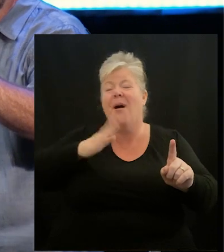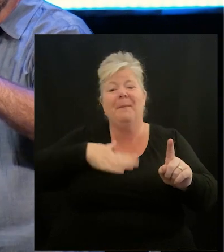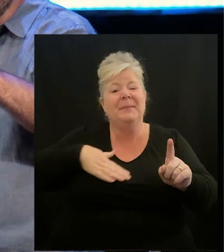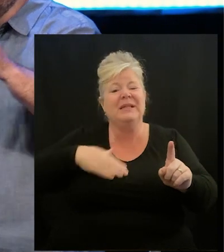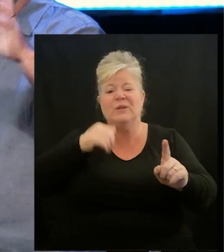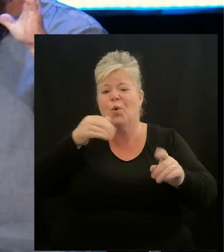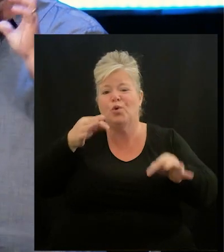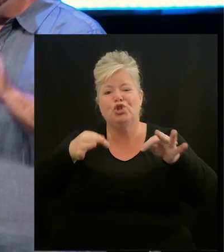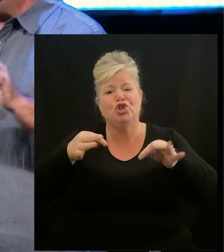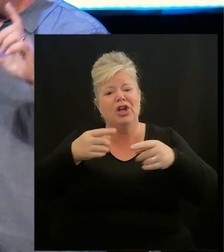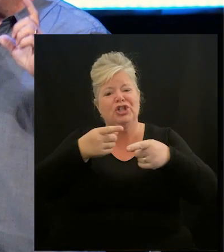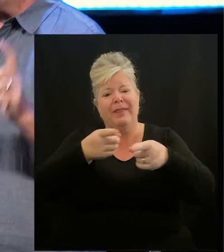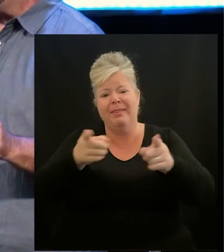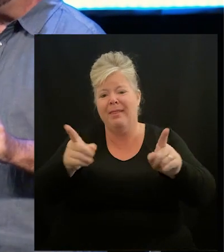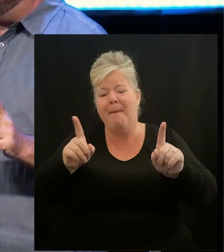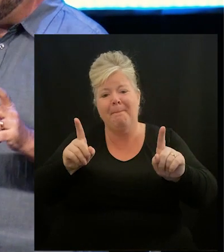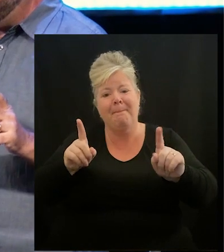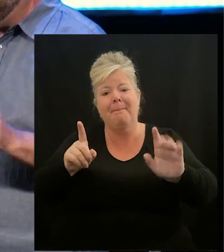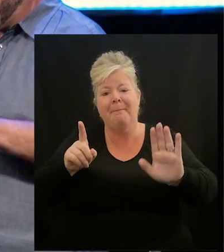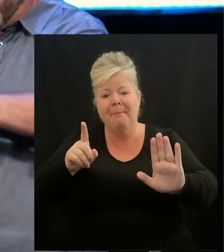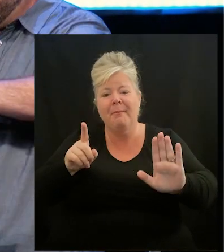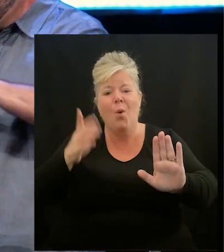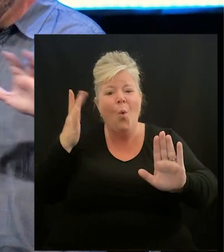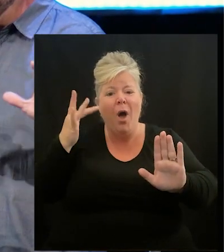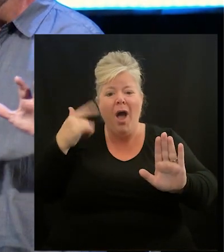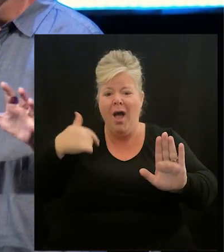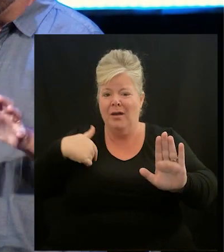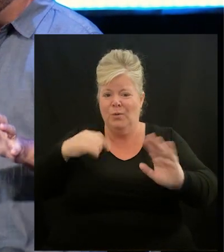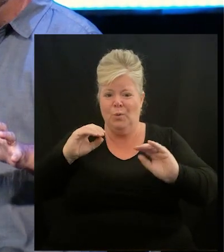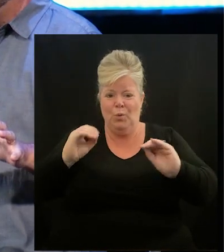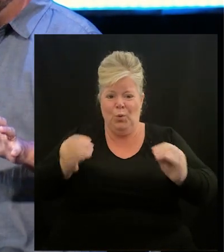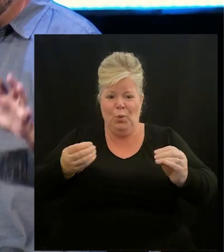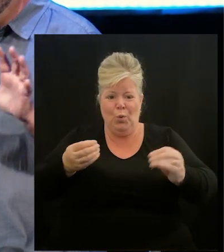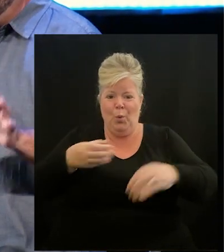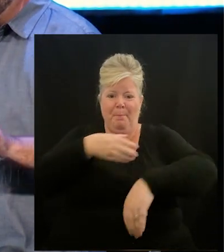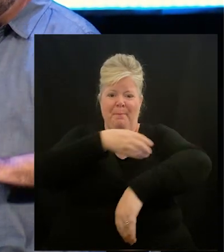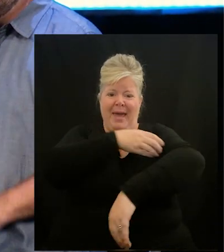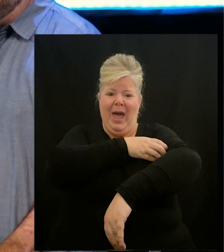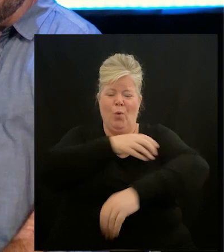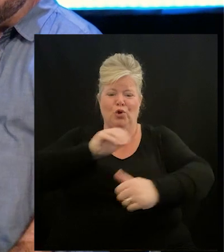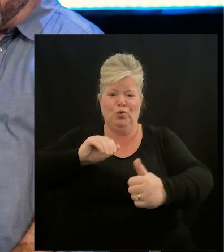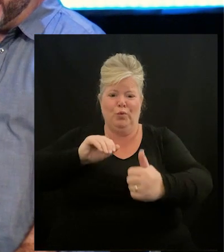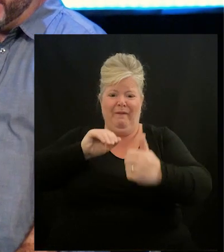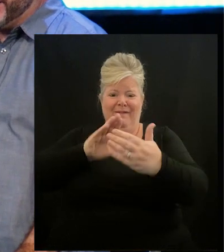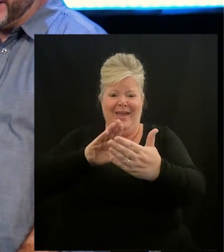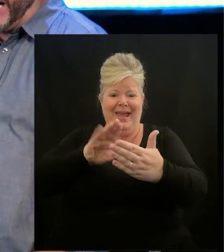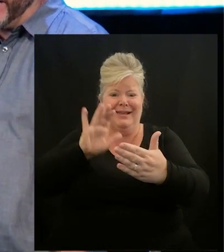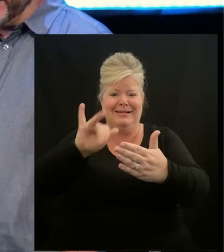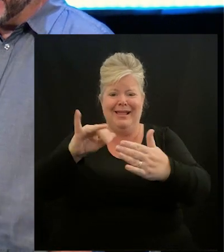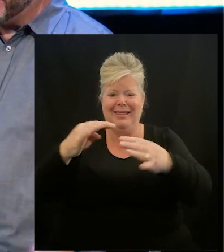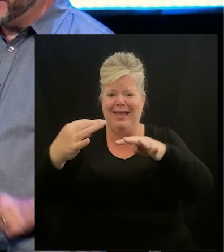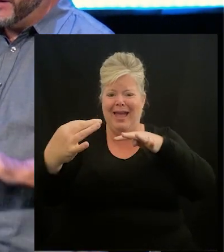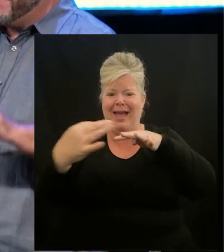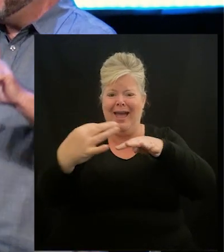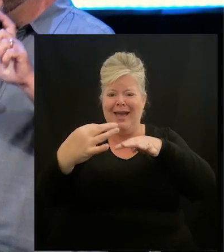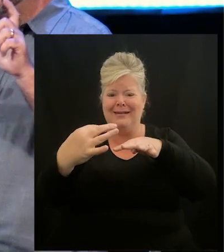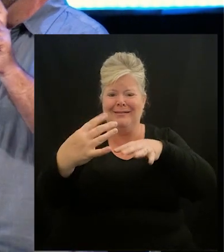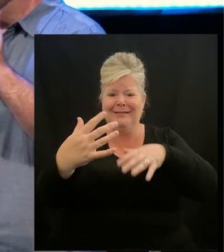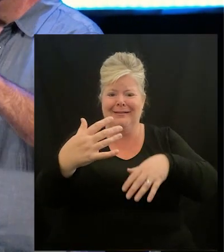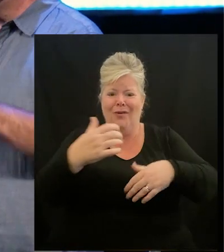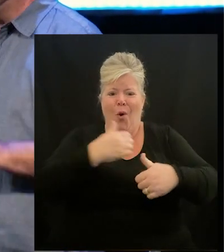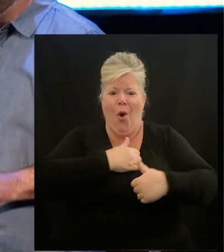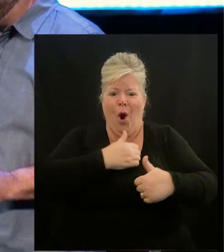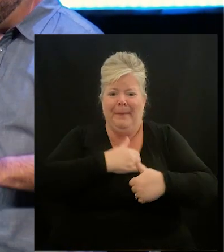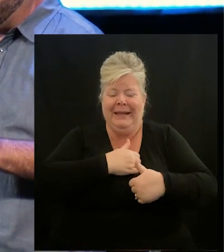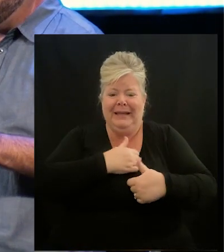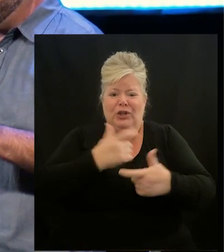not judge them? For we have no power to face this vast army that is attacking us.